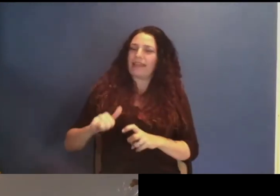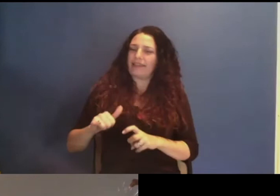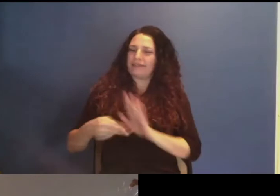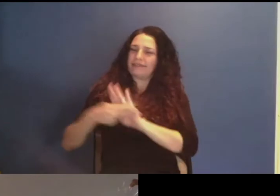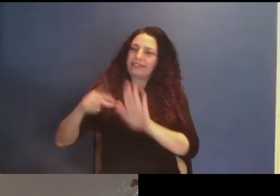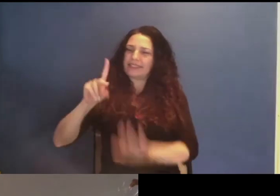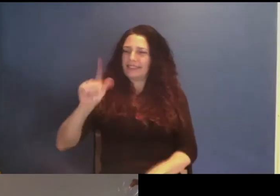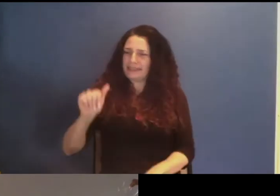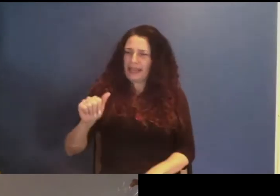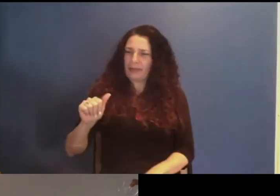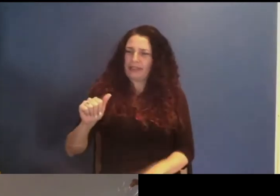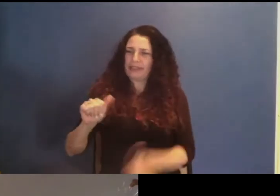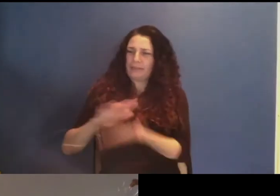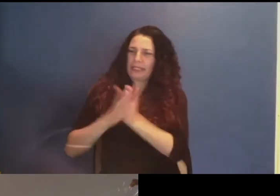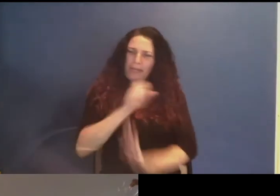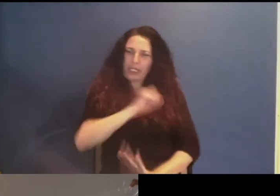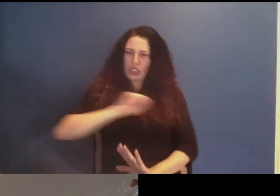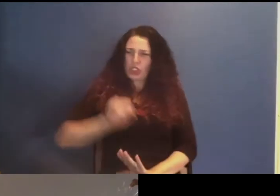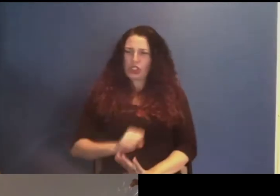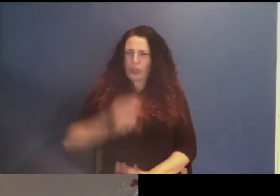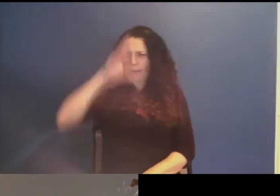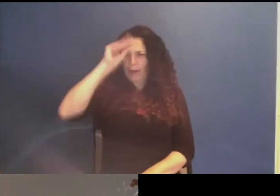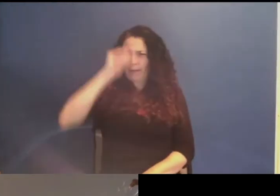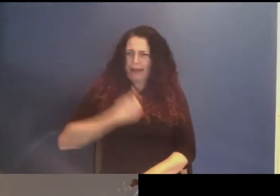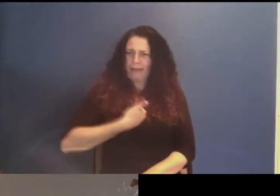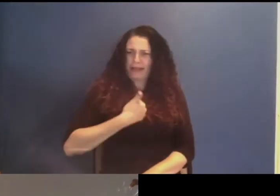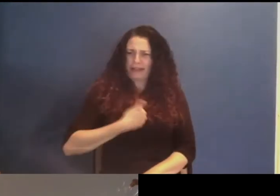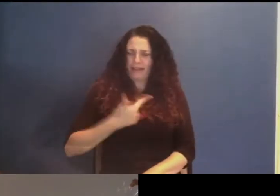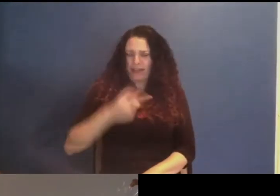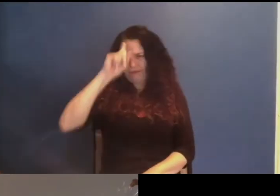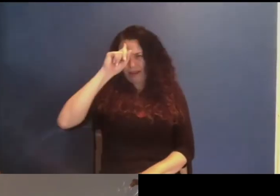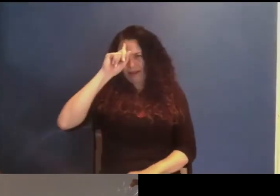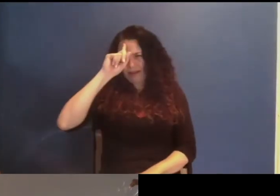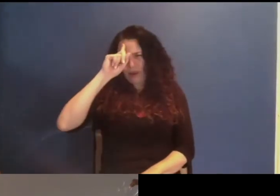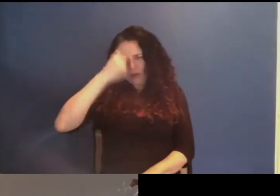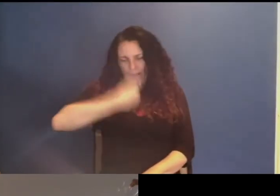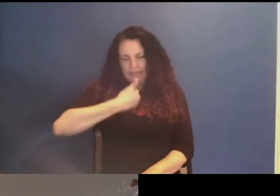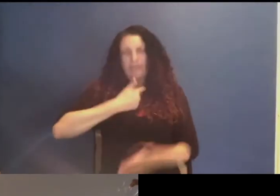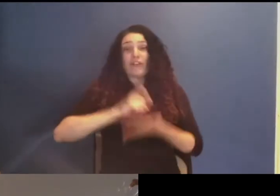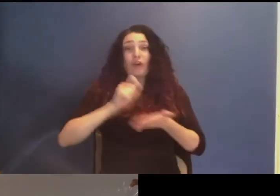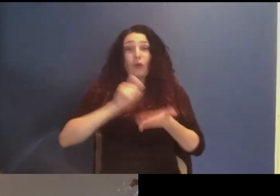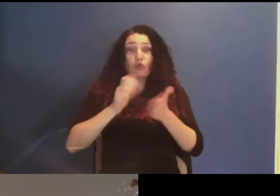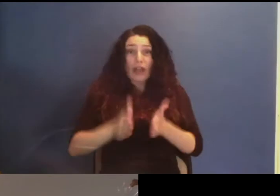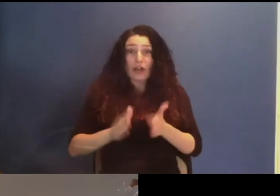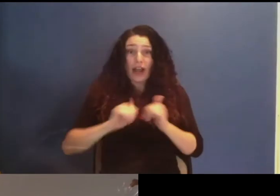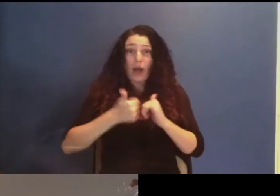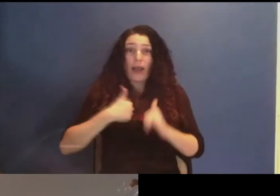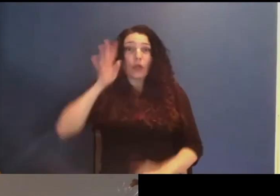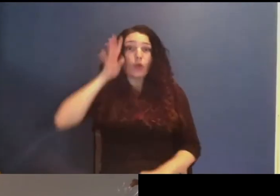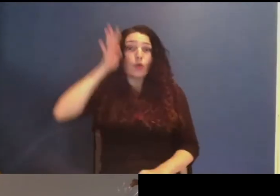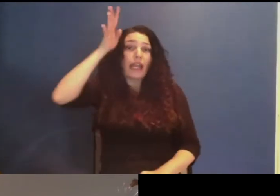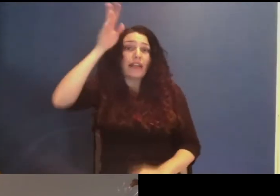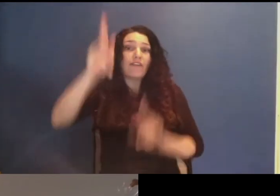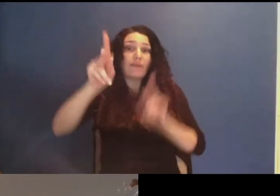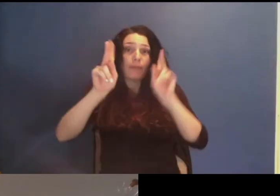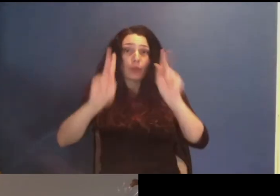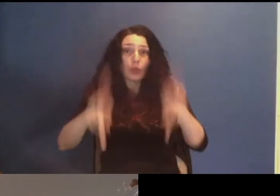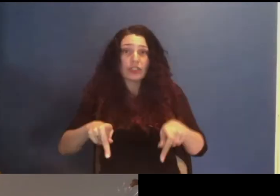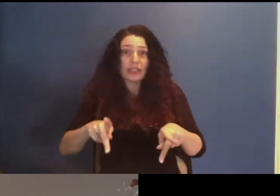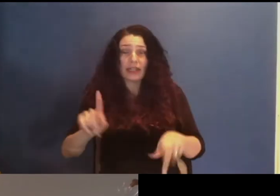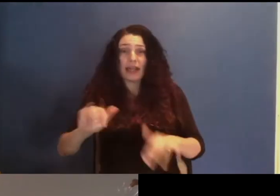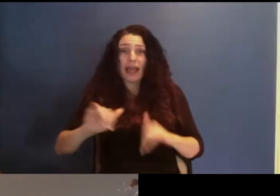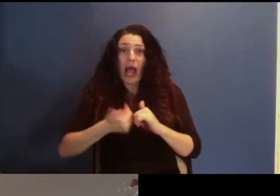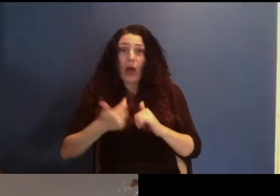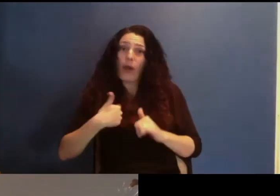stronger, I think as a writer and as a creative person, like the way I make sense of the world and the area where I feel safest is when I'm